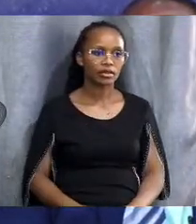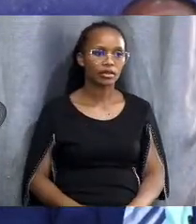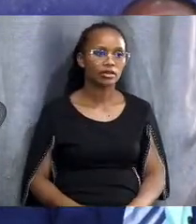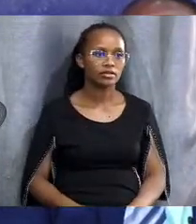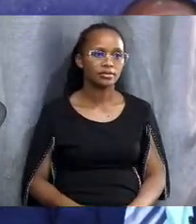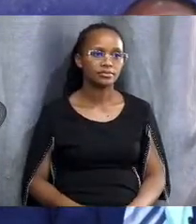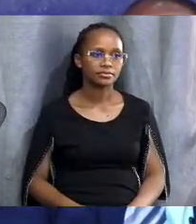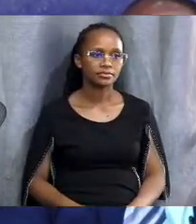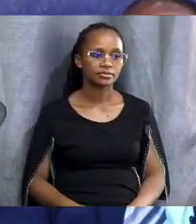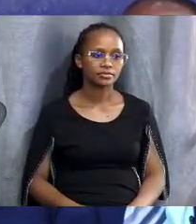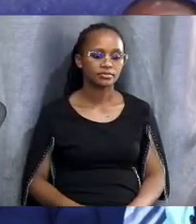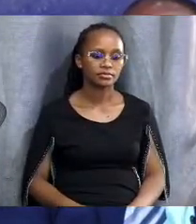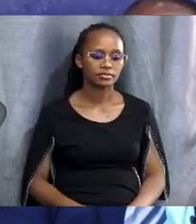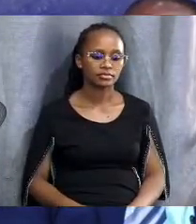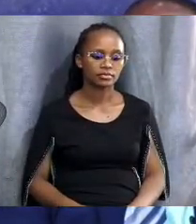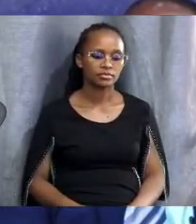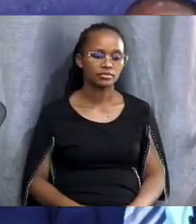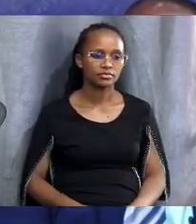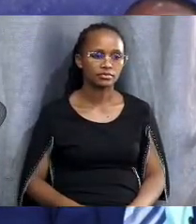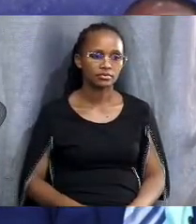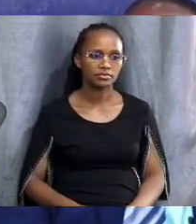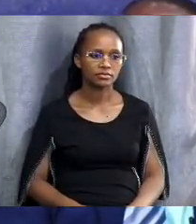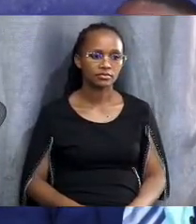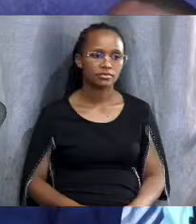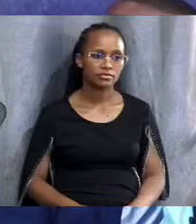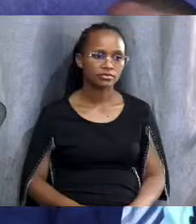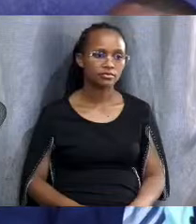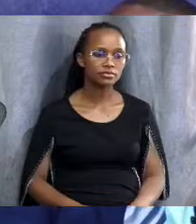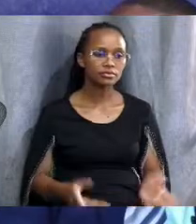Bible says that